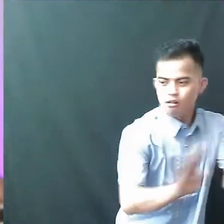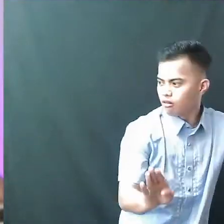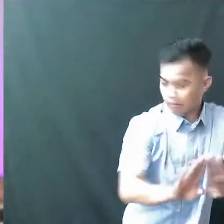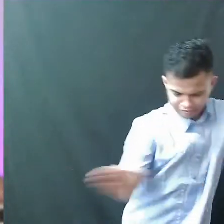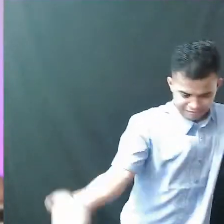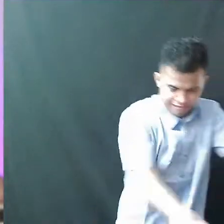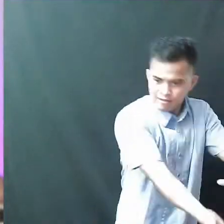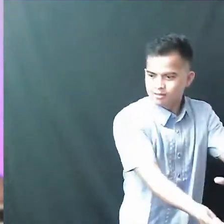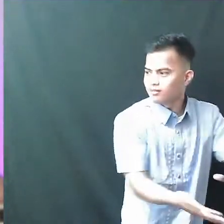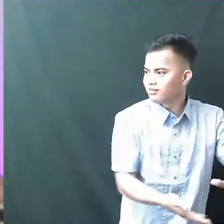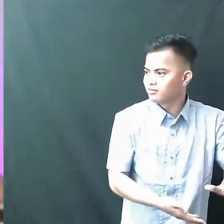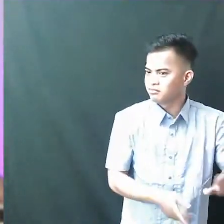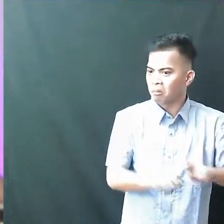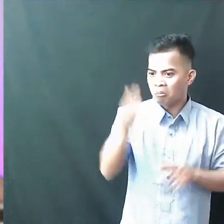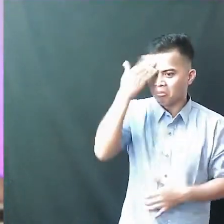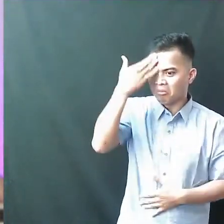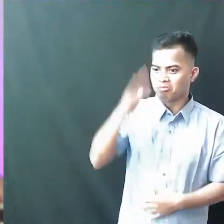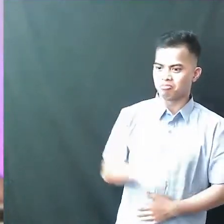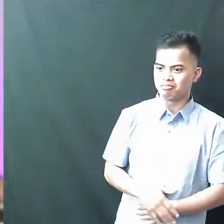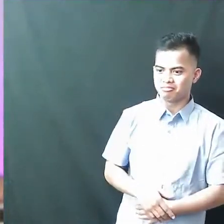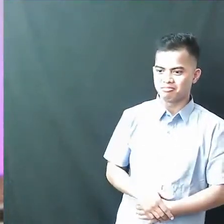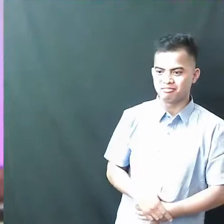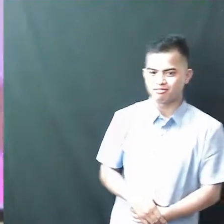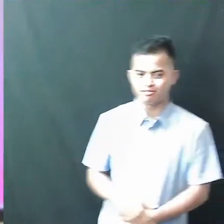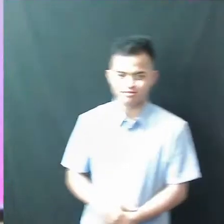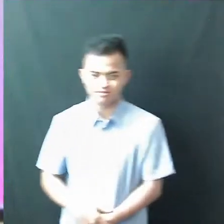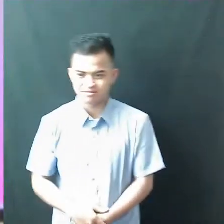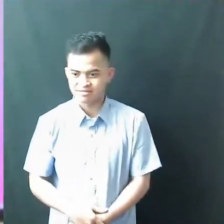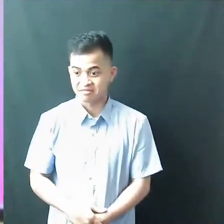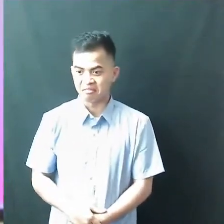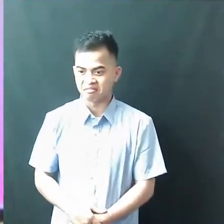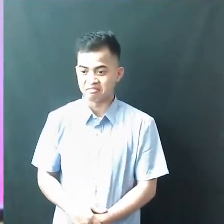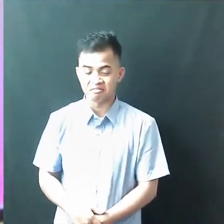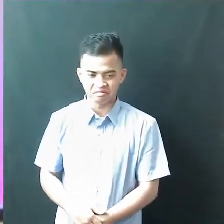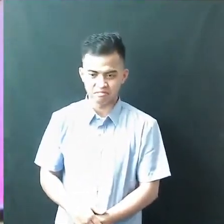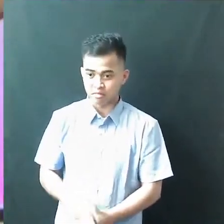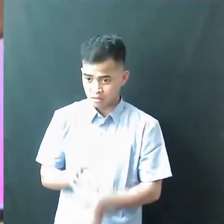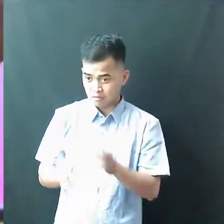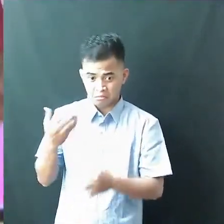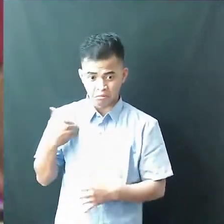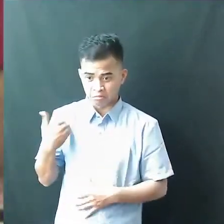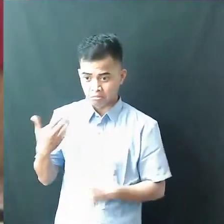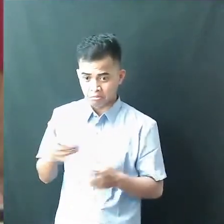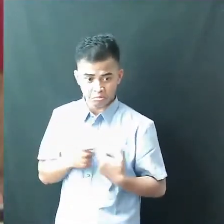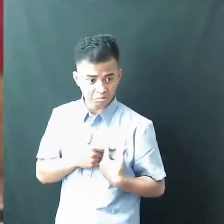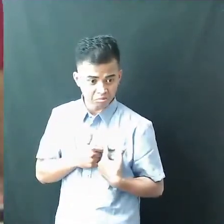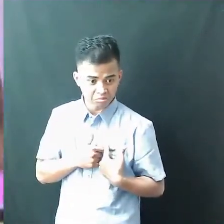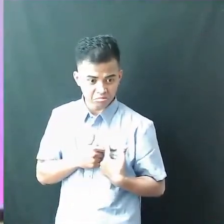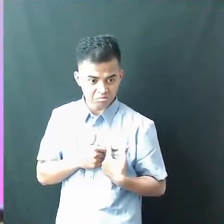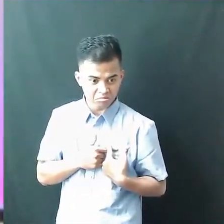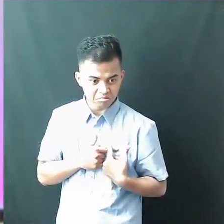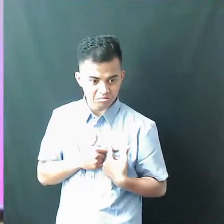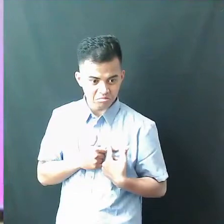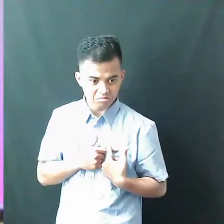higdaanan. So I wonder if today, if naakadiri, wa pa kaila Ginoo, but